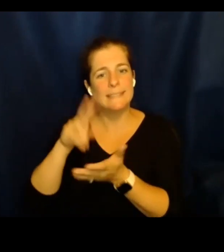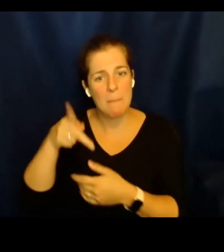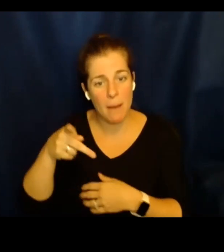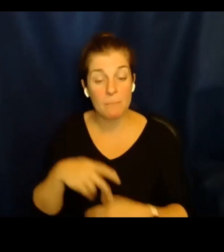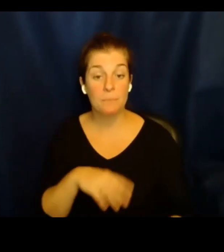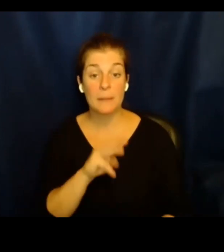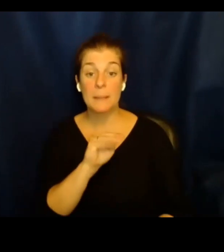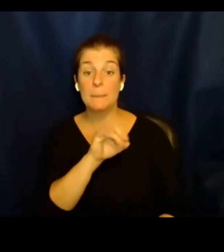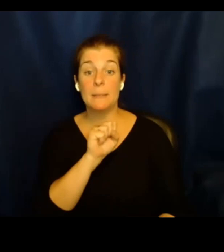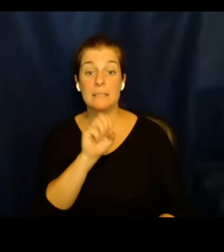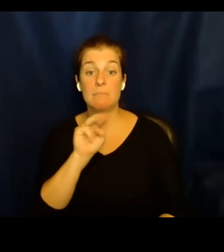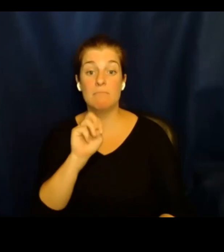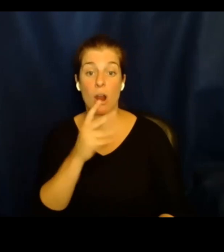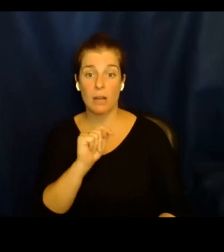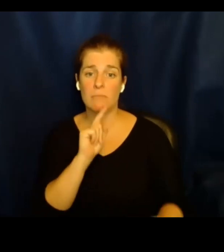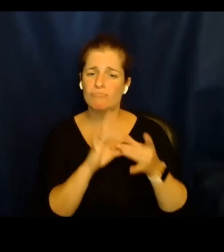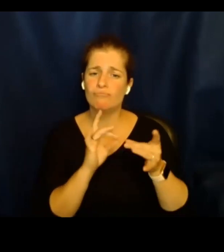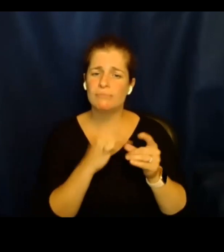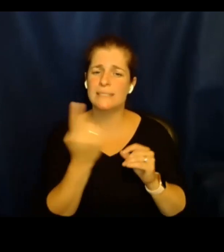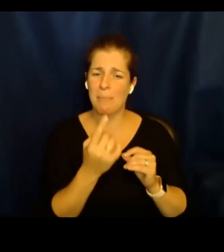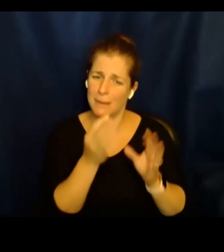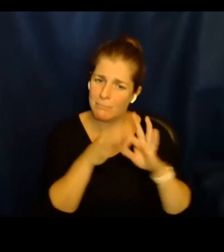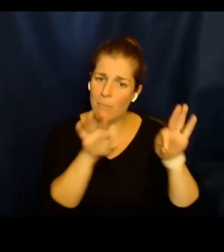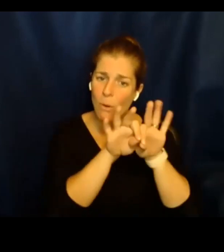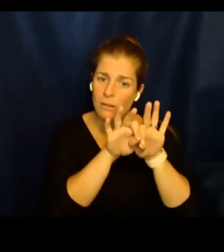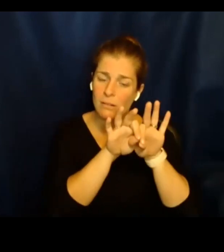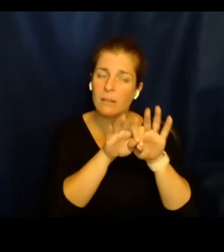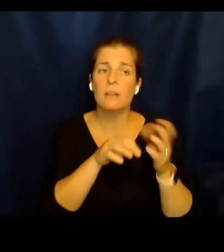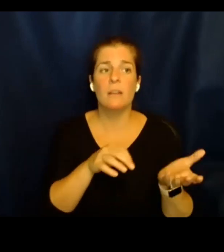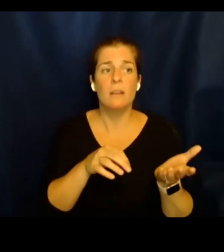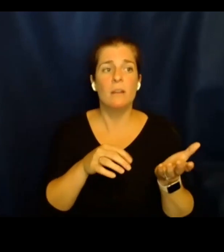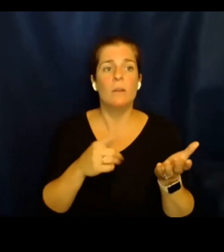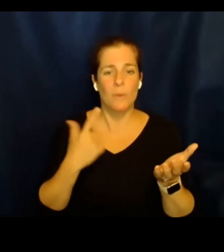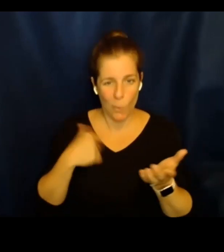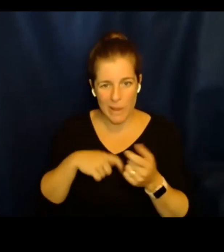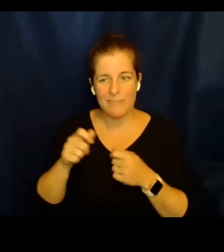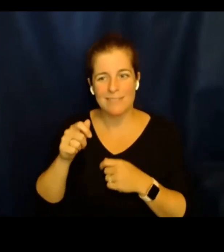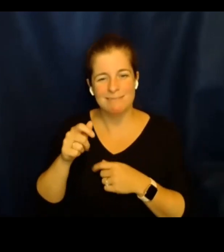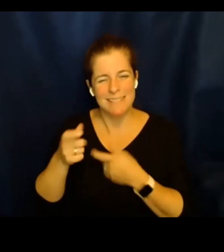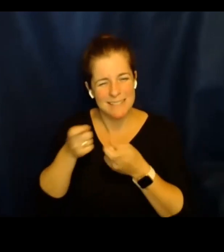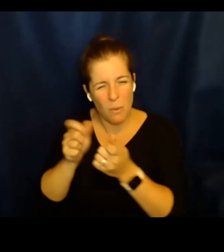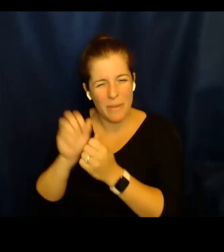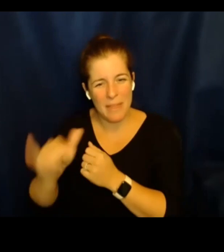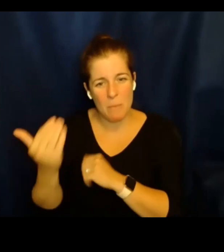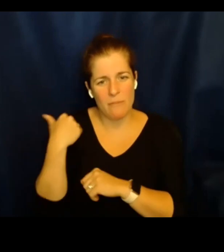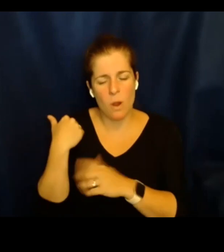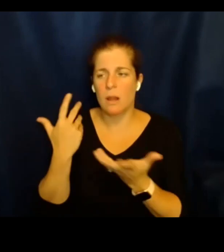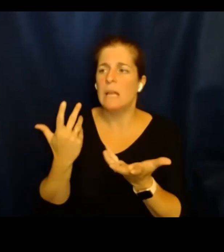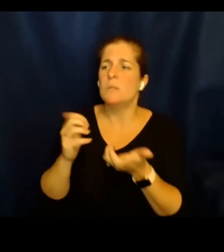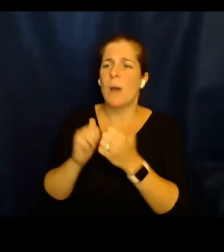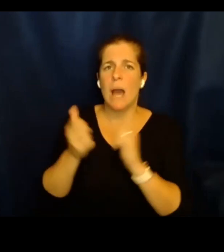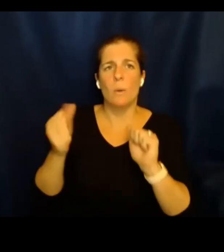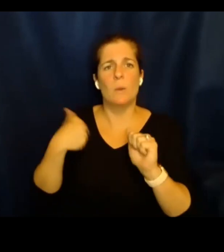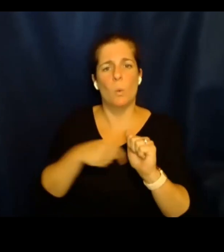important, and I think that this is one of the things that we've dealt with. How do we go out there in search of